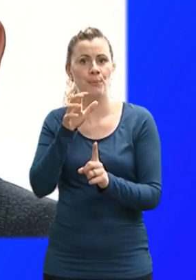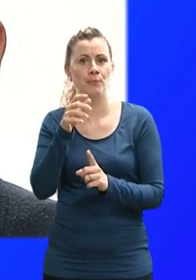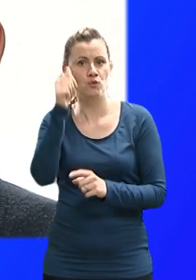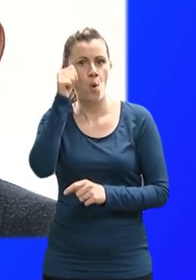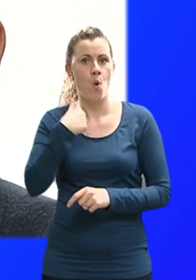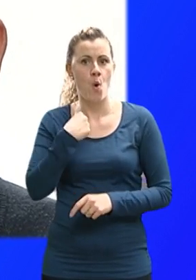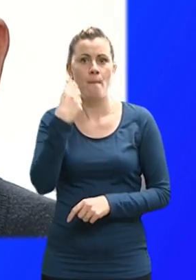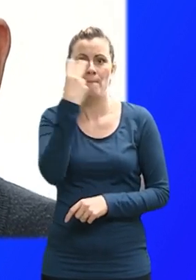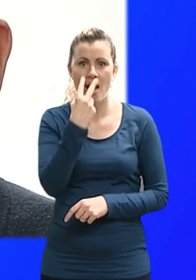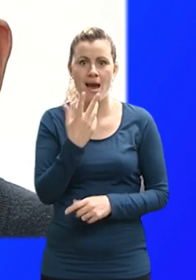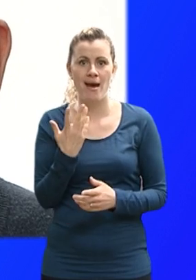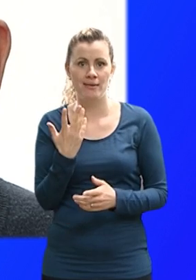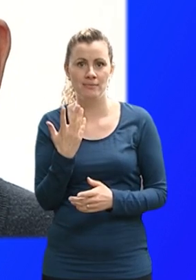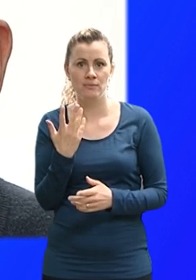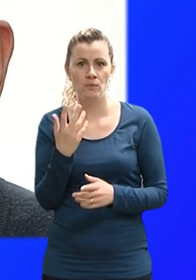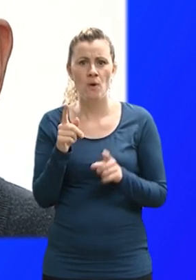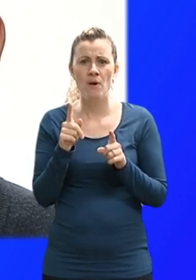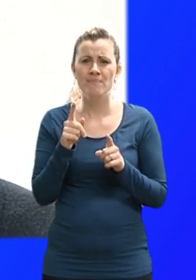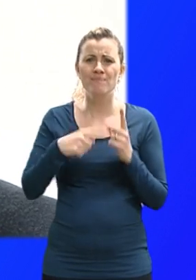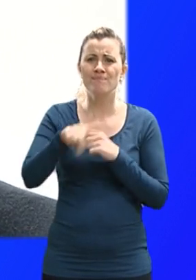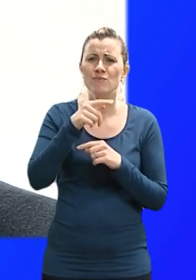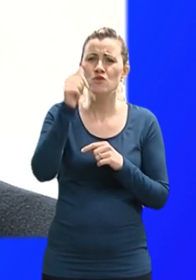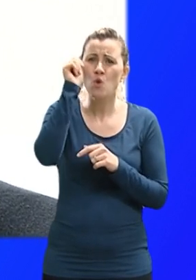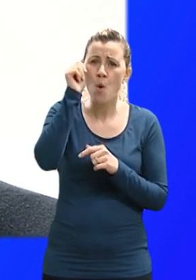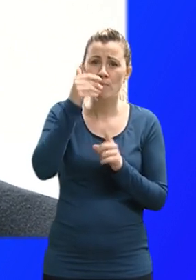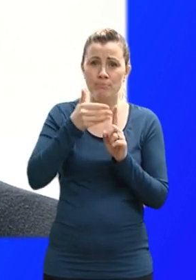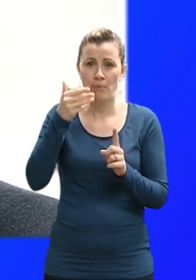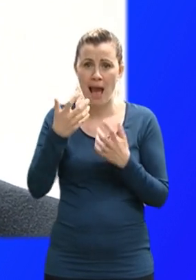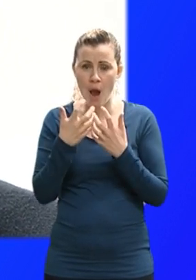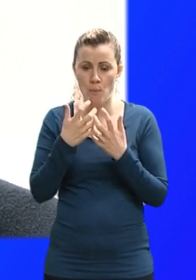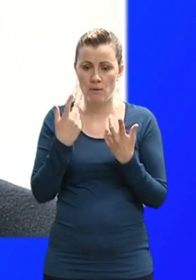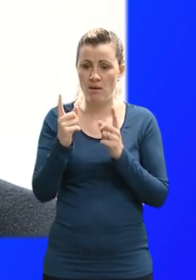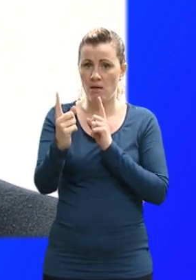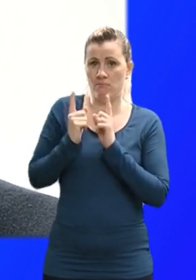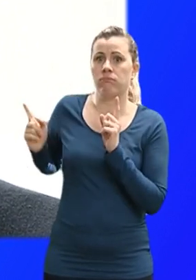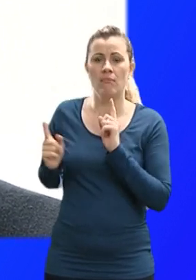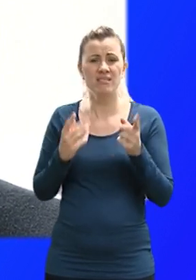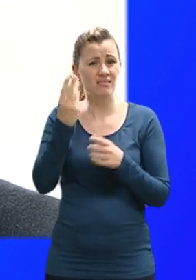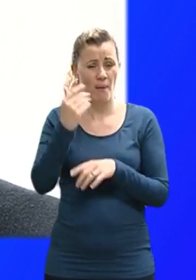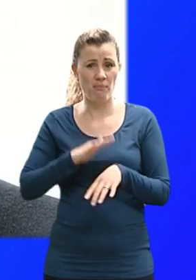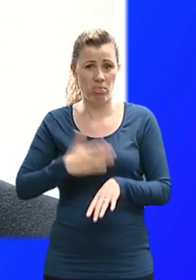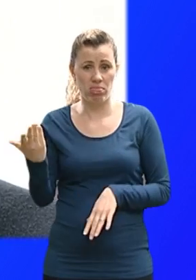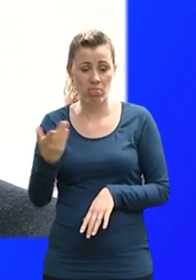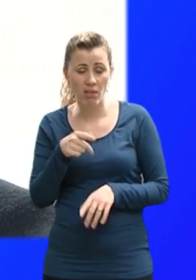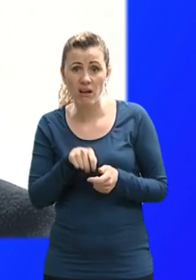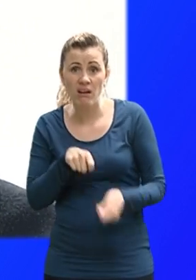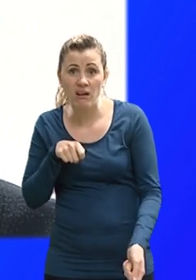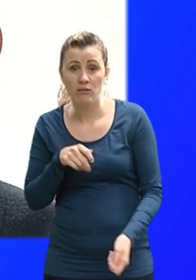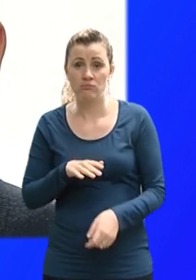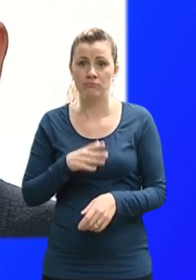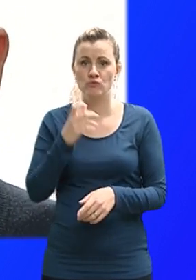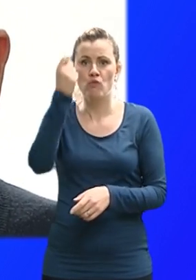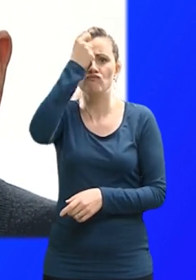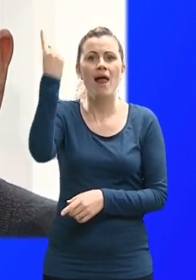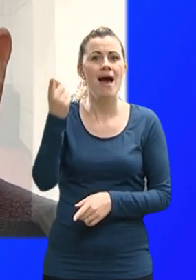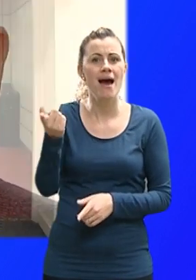impaired. And not a lot of people, not everybody takes notice of it. Some people will walk into you,